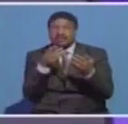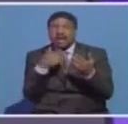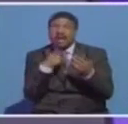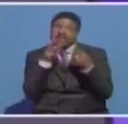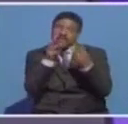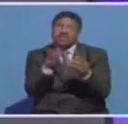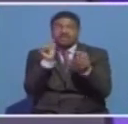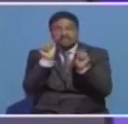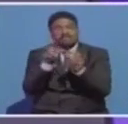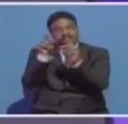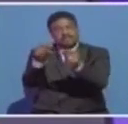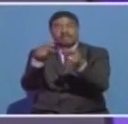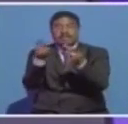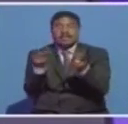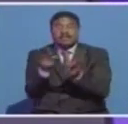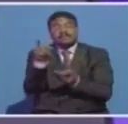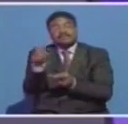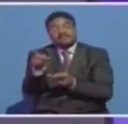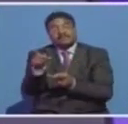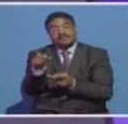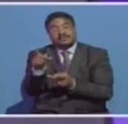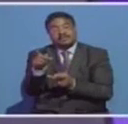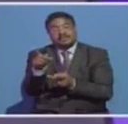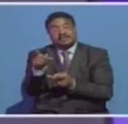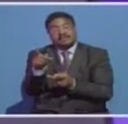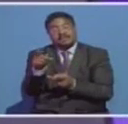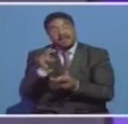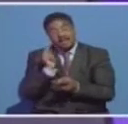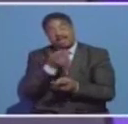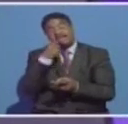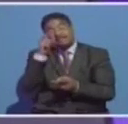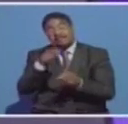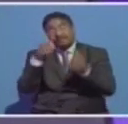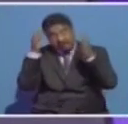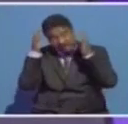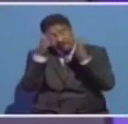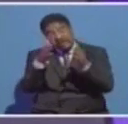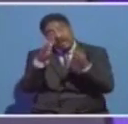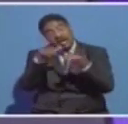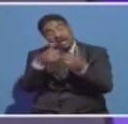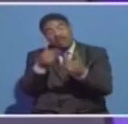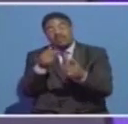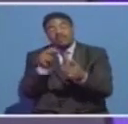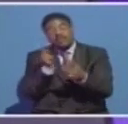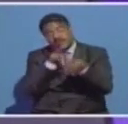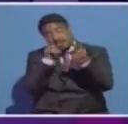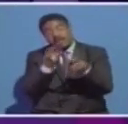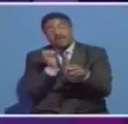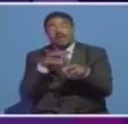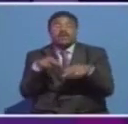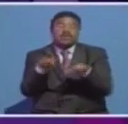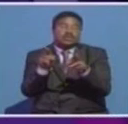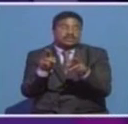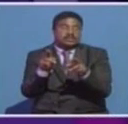people. And again, we have to concentrate on looking after our roads so that people can look